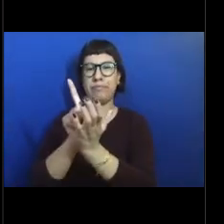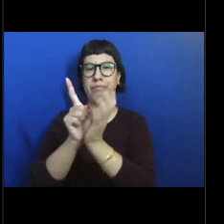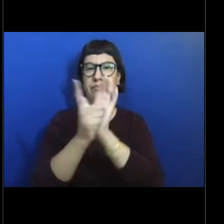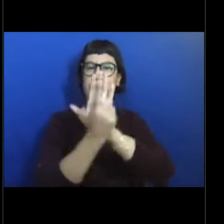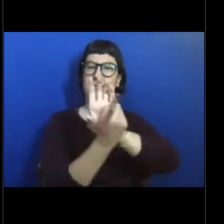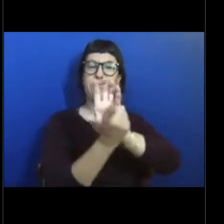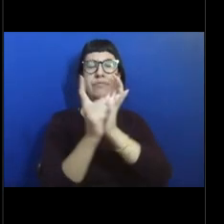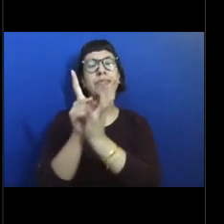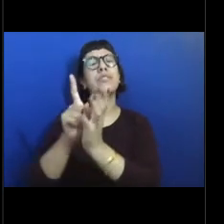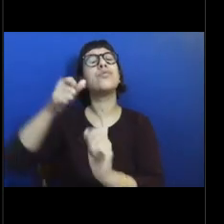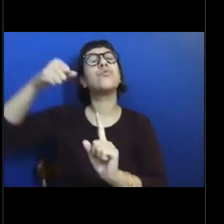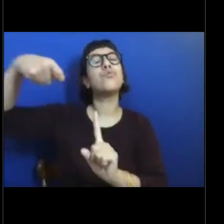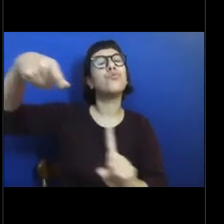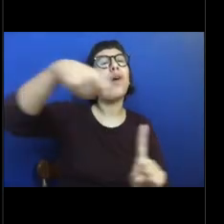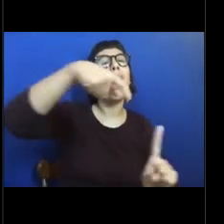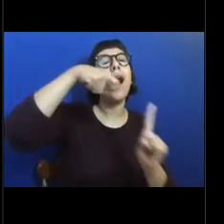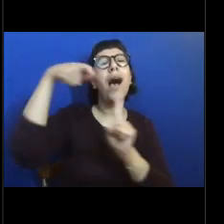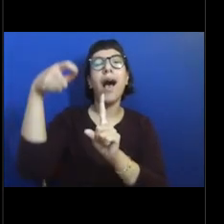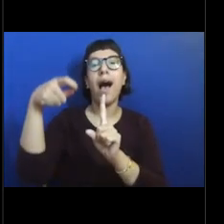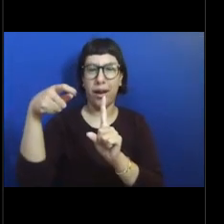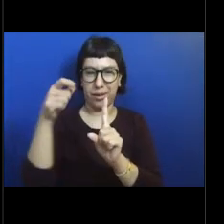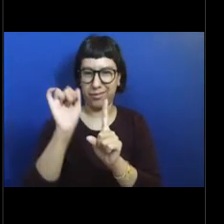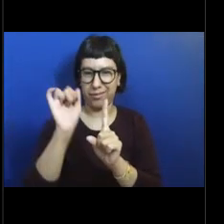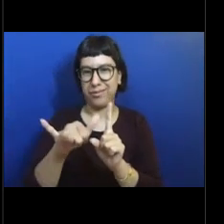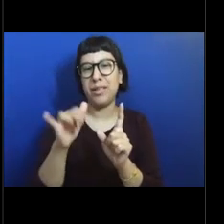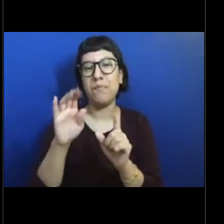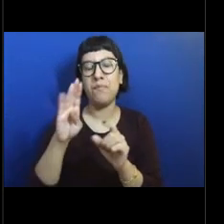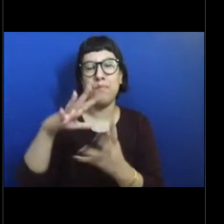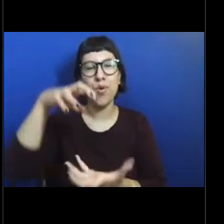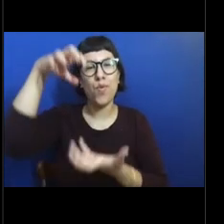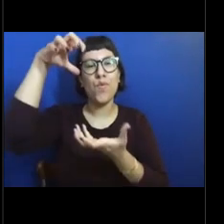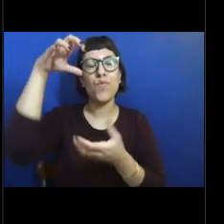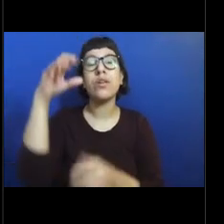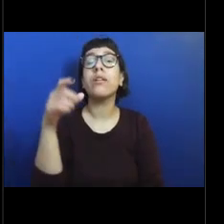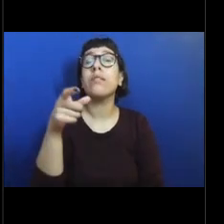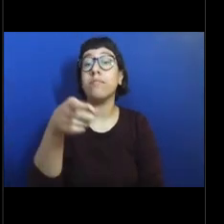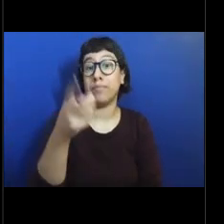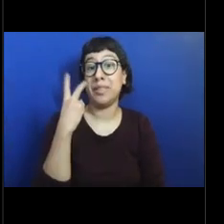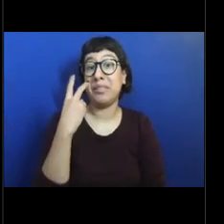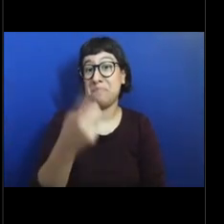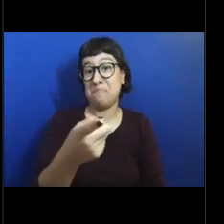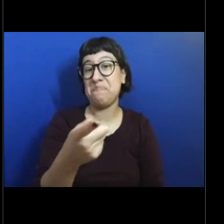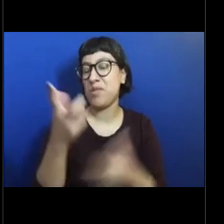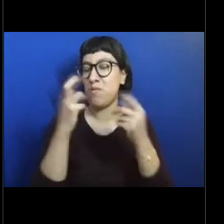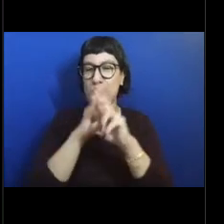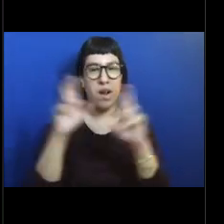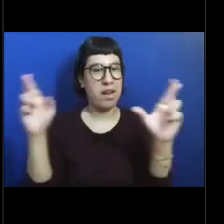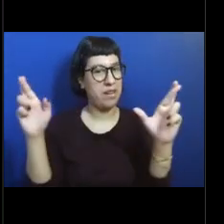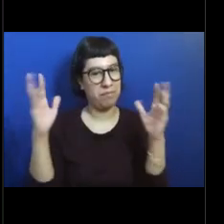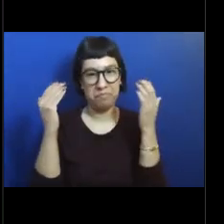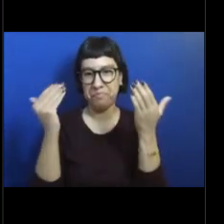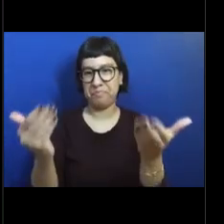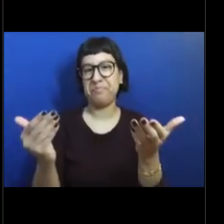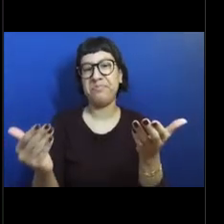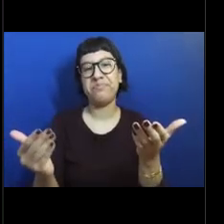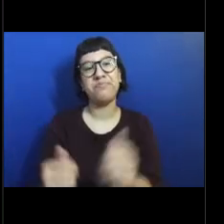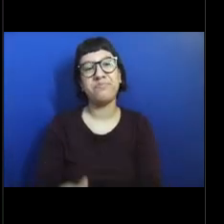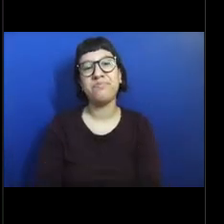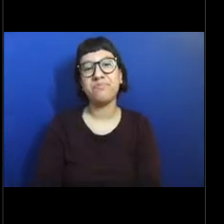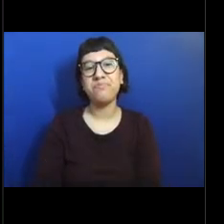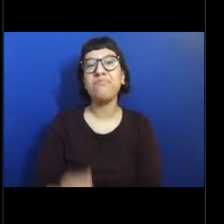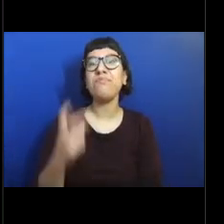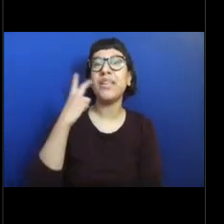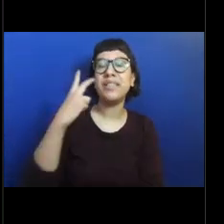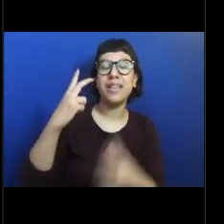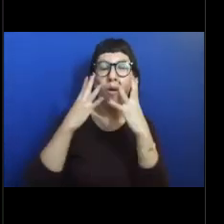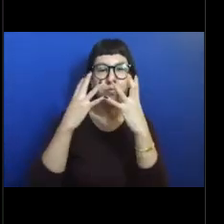they fly through the atmosphere. And so here's our weather balloon. It's all ready to go. We see the weather balloon is all blown